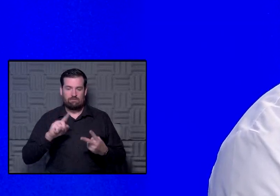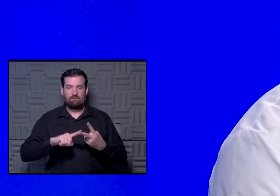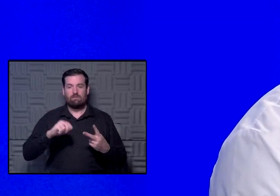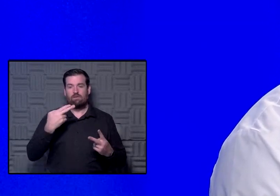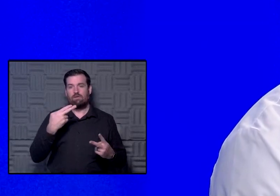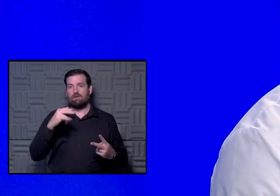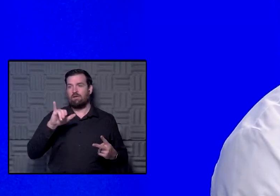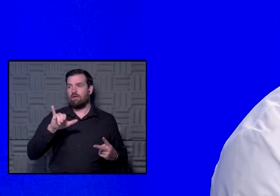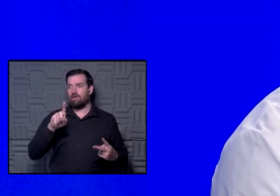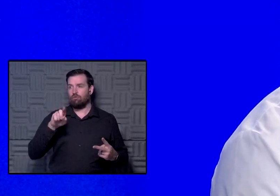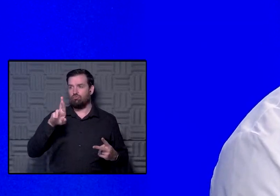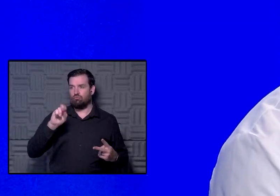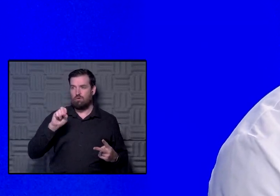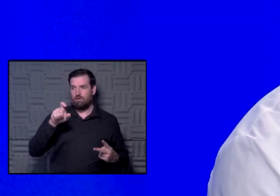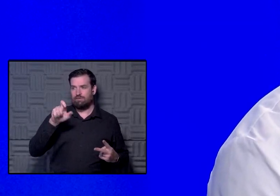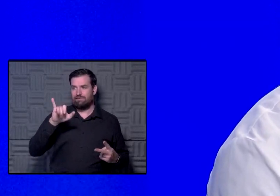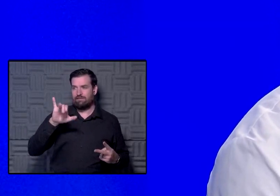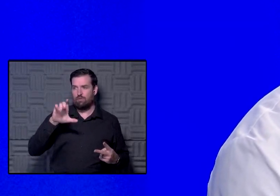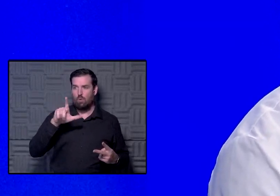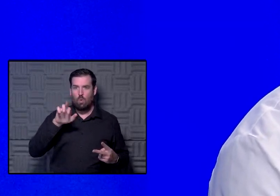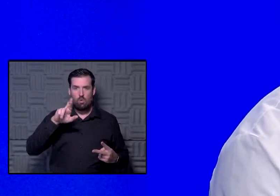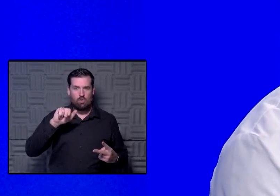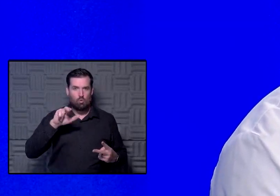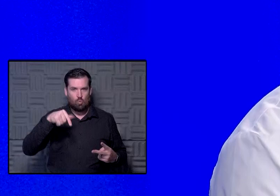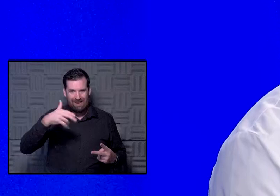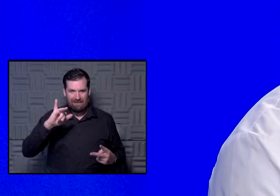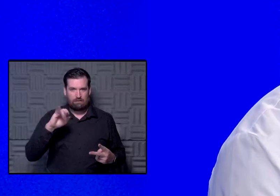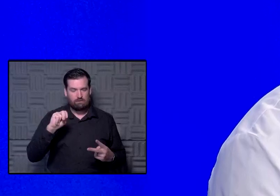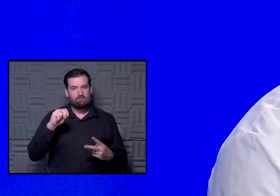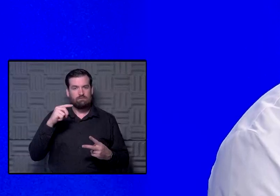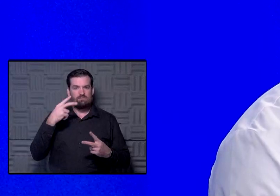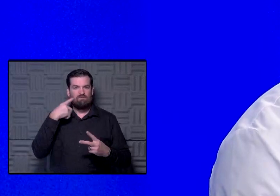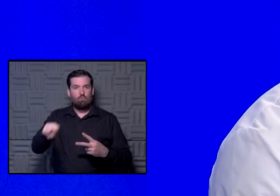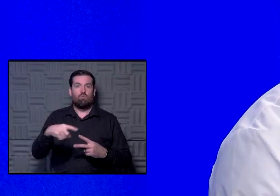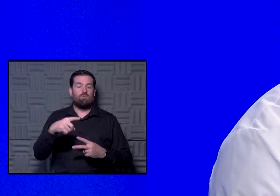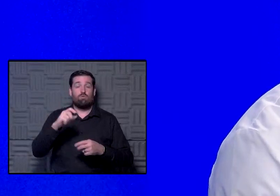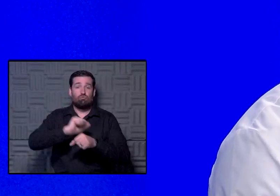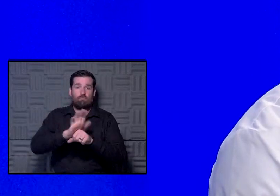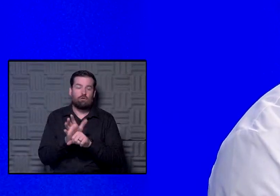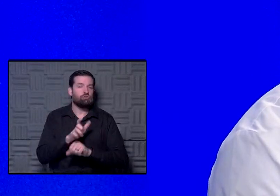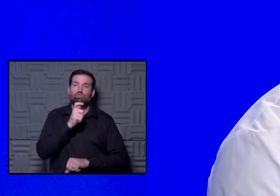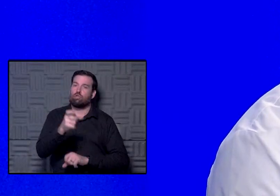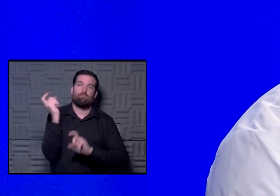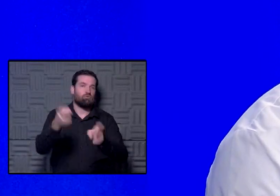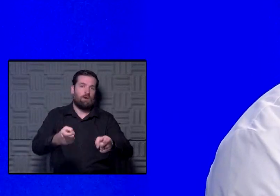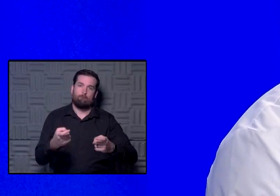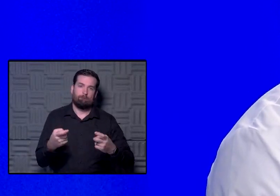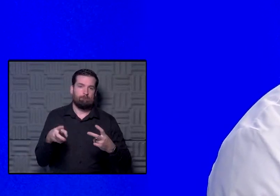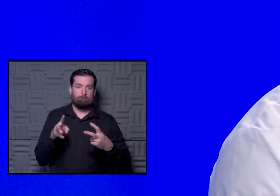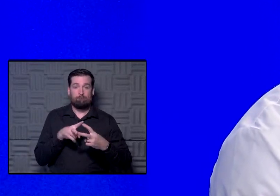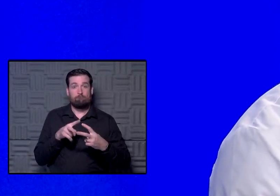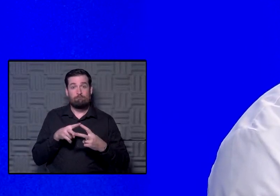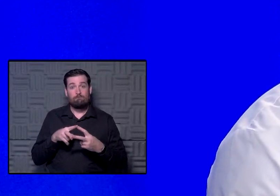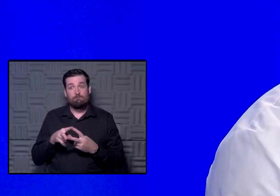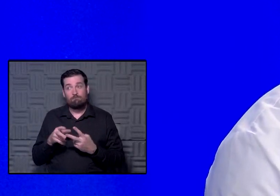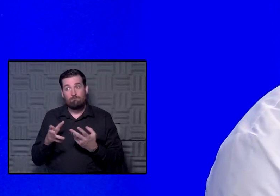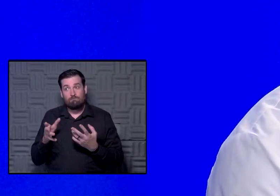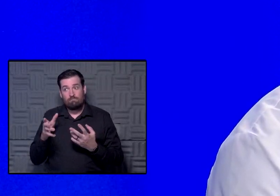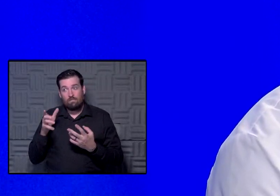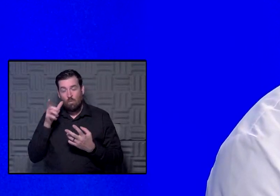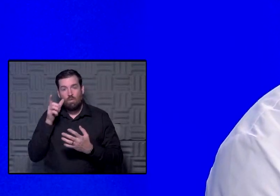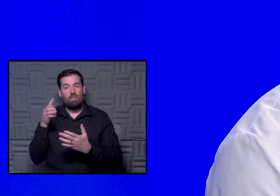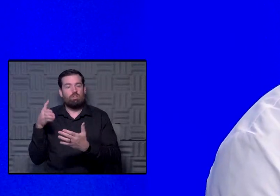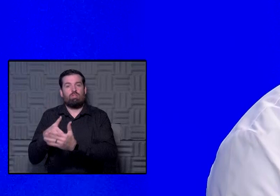prescribing hydroxychloroquine and azithromycin for COVID-19. I think that's pretty evident. And if there's somebody that is prescribing it, it's actually going against